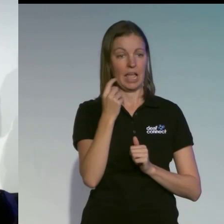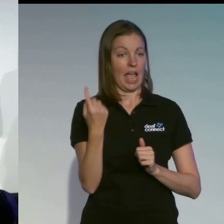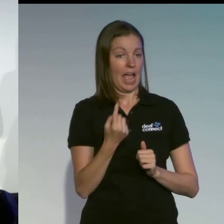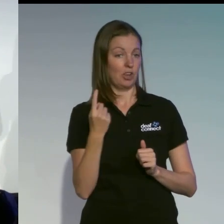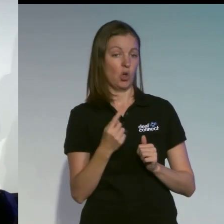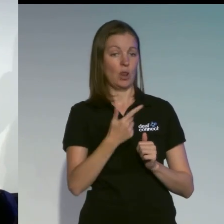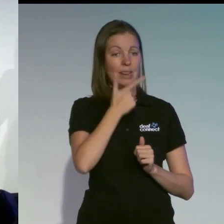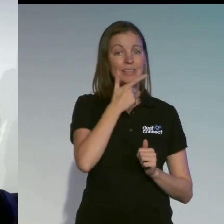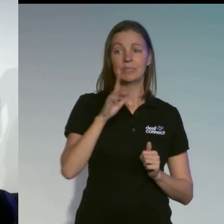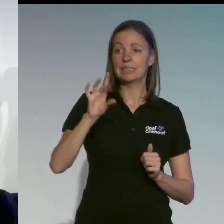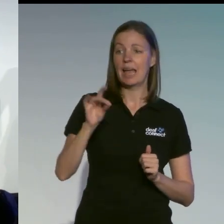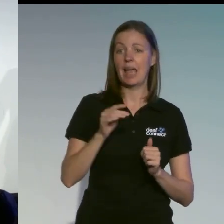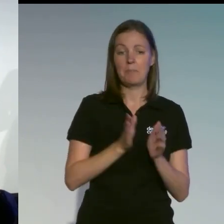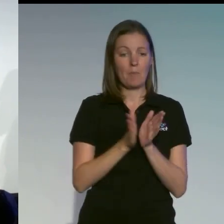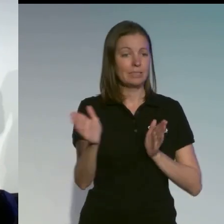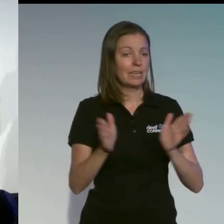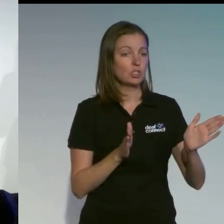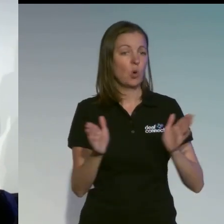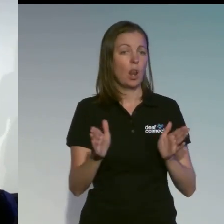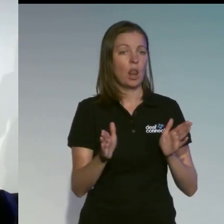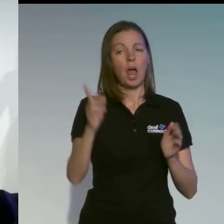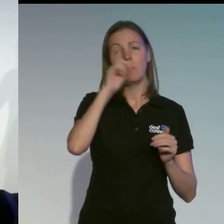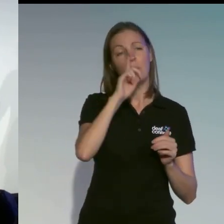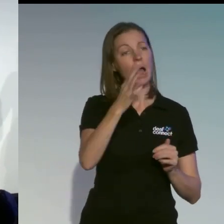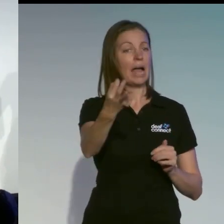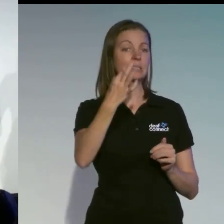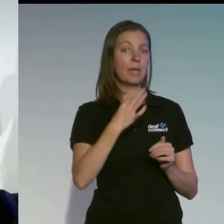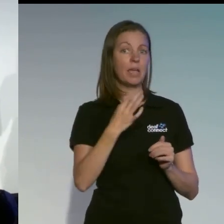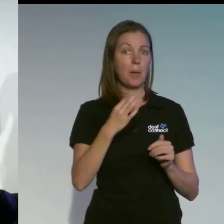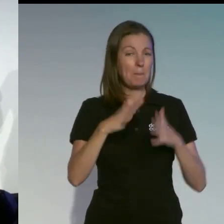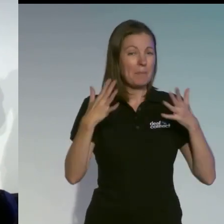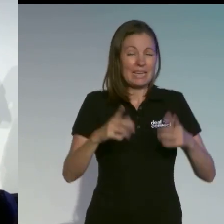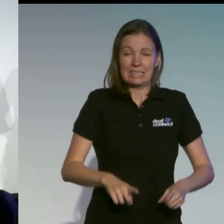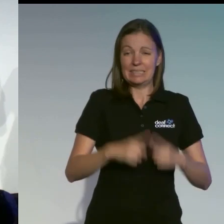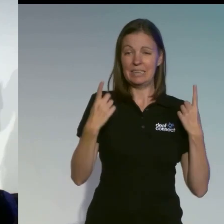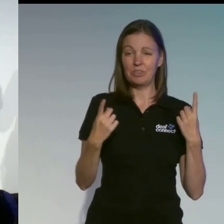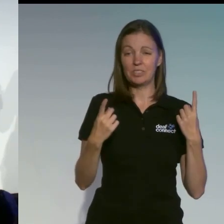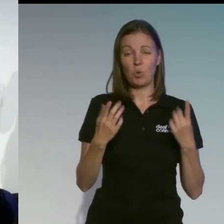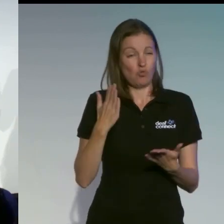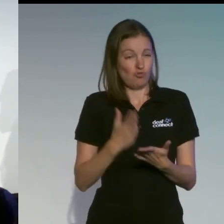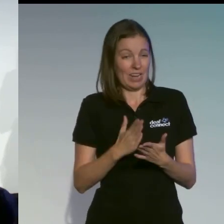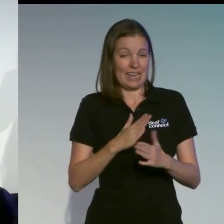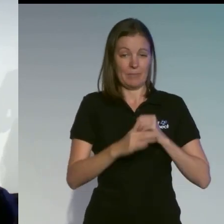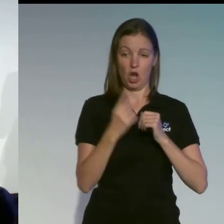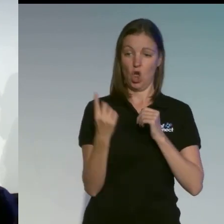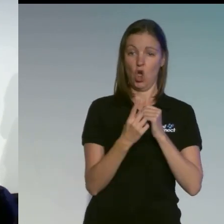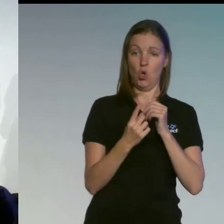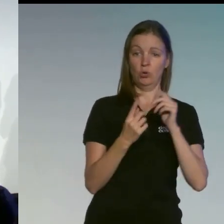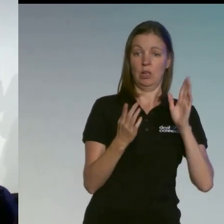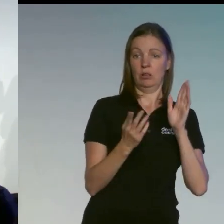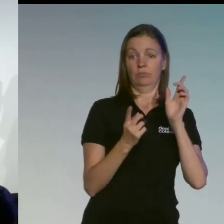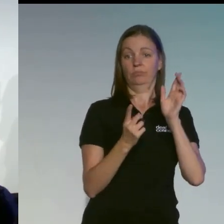bisexual. I think I'm often asked, isn't there a big difference? And the truth is, it's the mindset of the person practicing it who